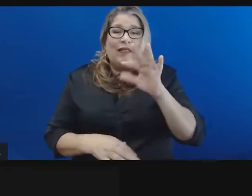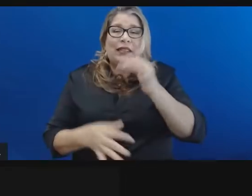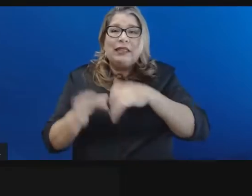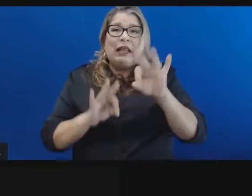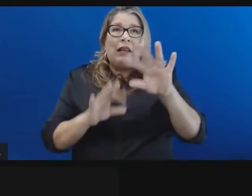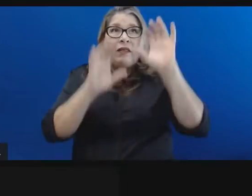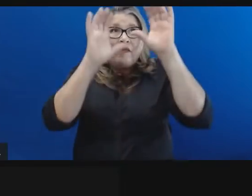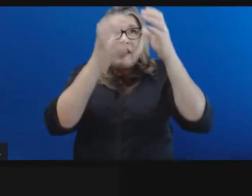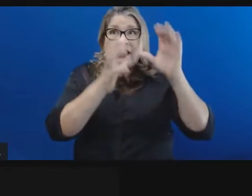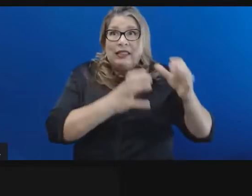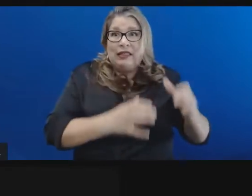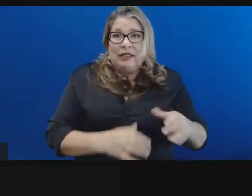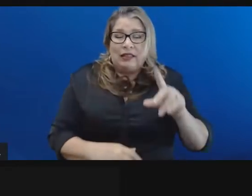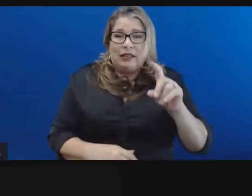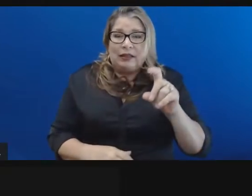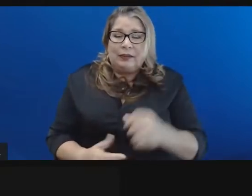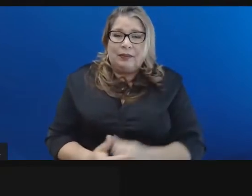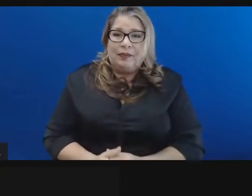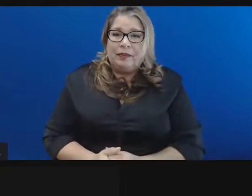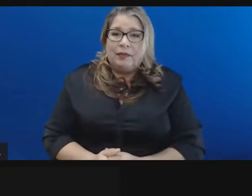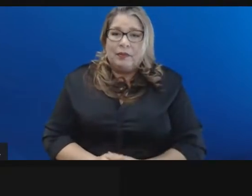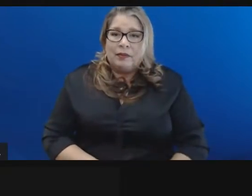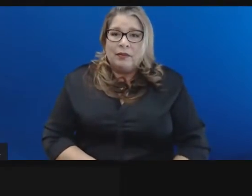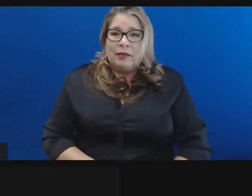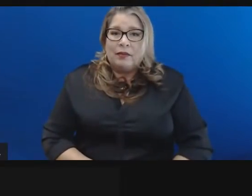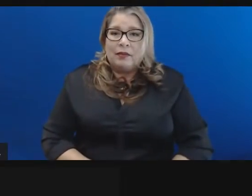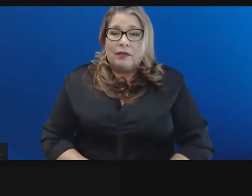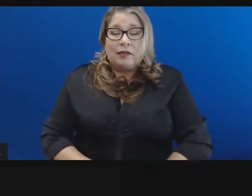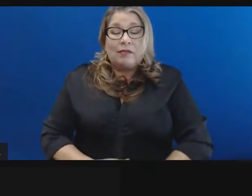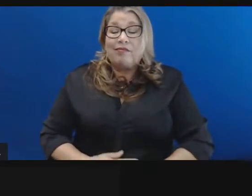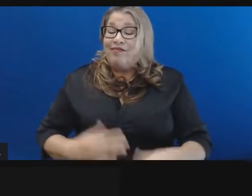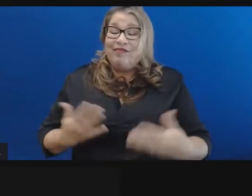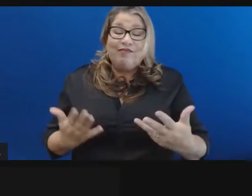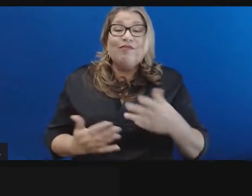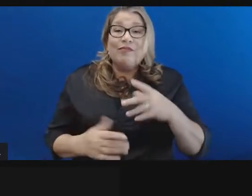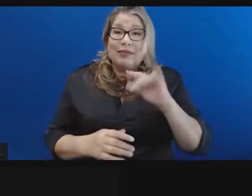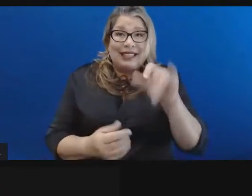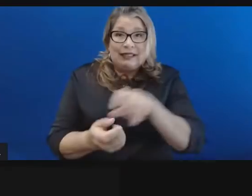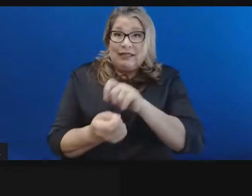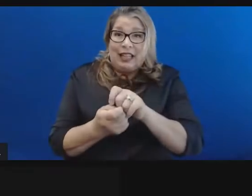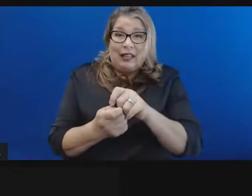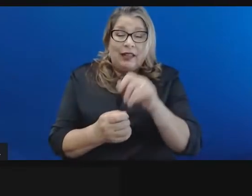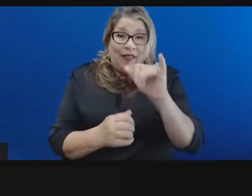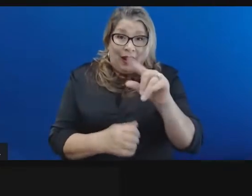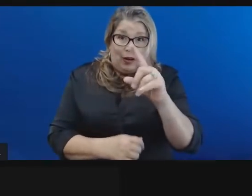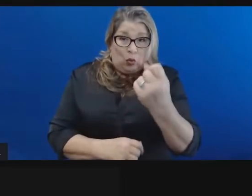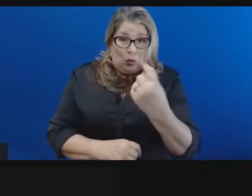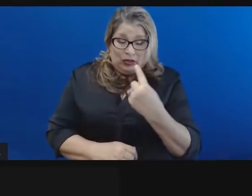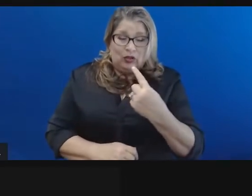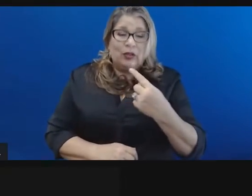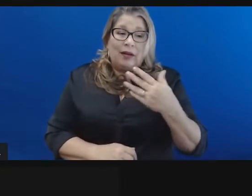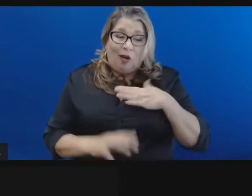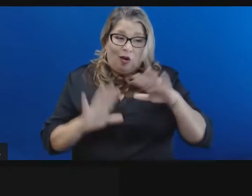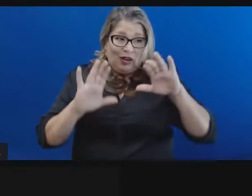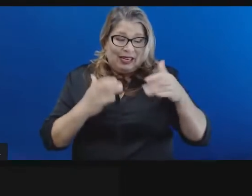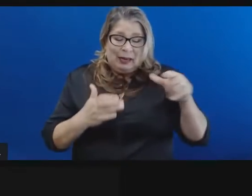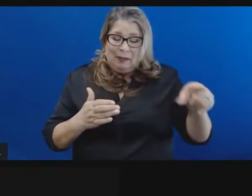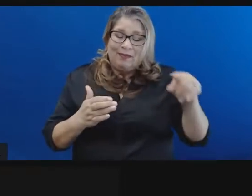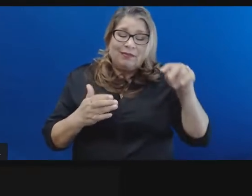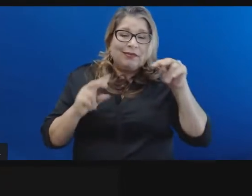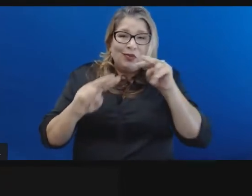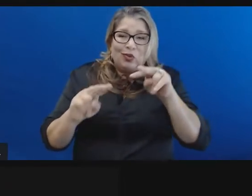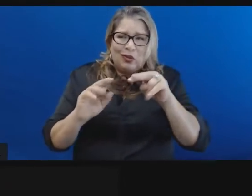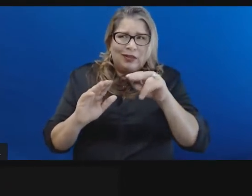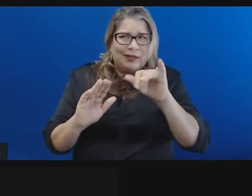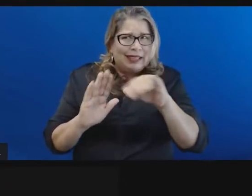mean, this is exactly the question that the team's looking at today. I say that the guidance from the federal government that didn't just